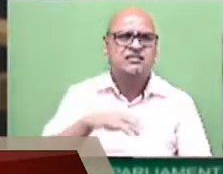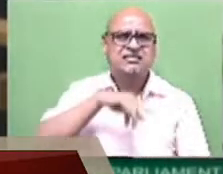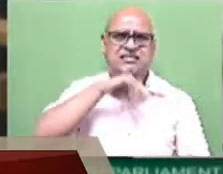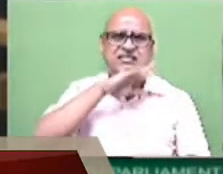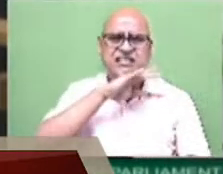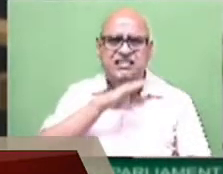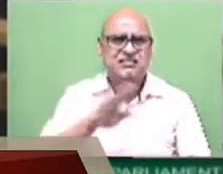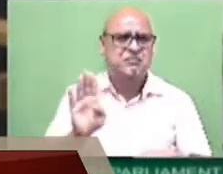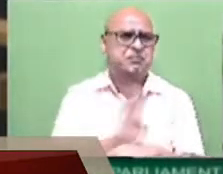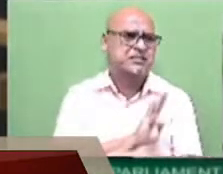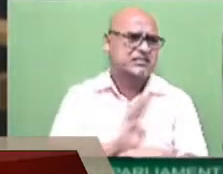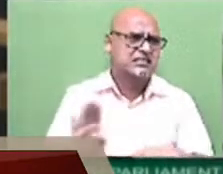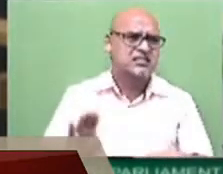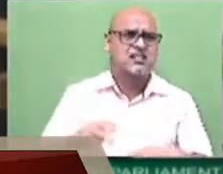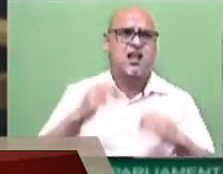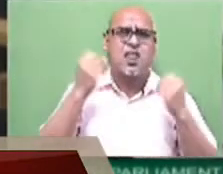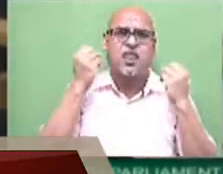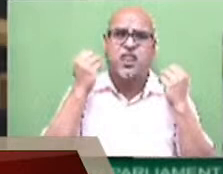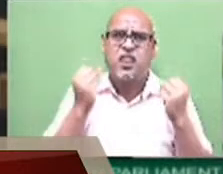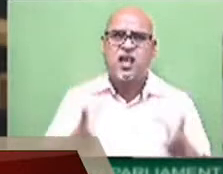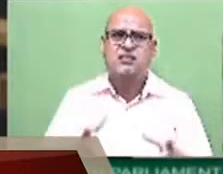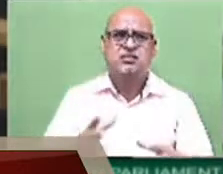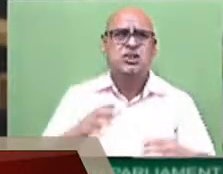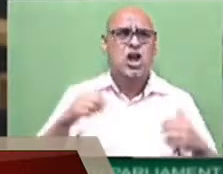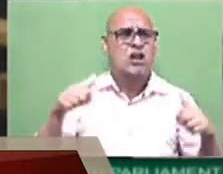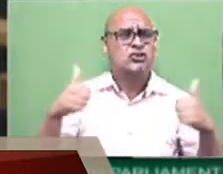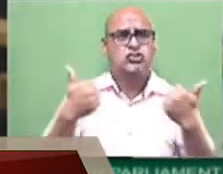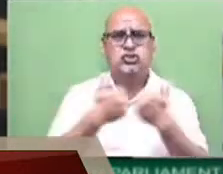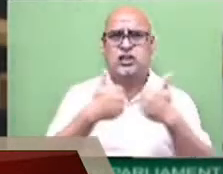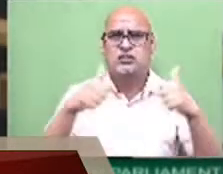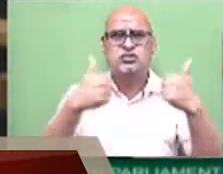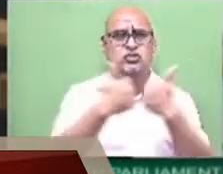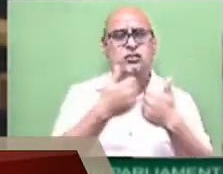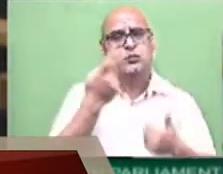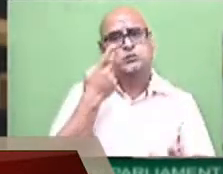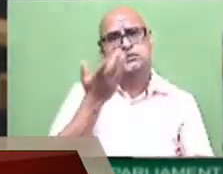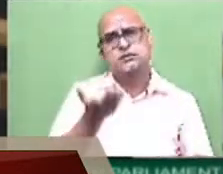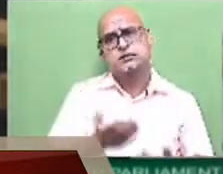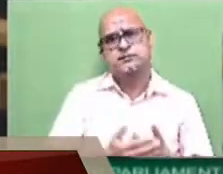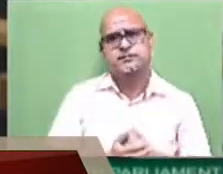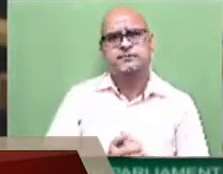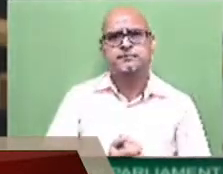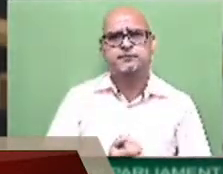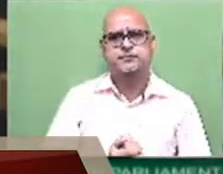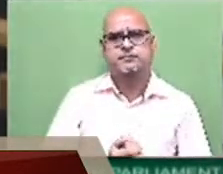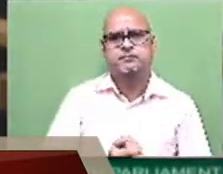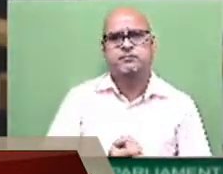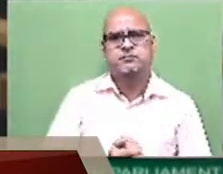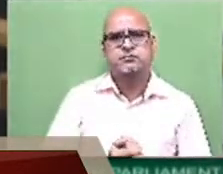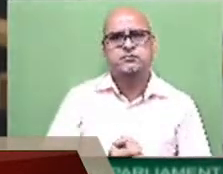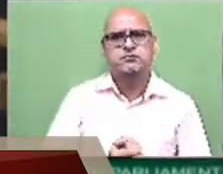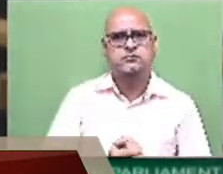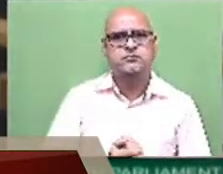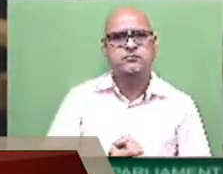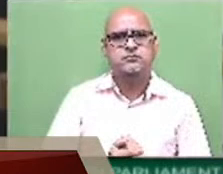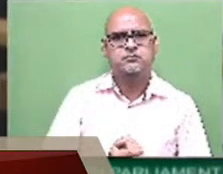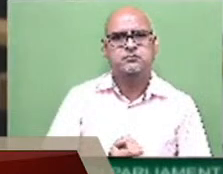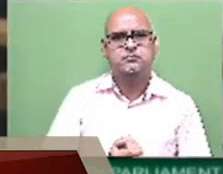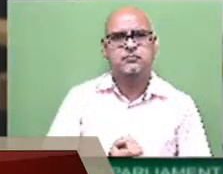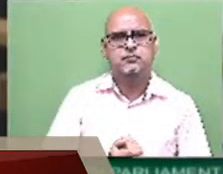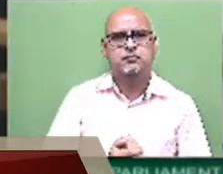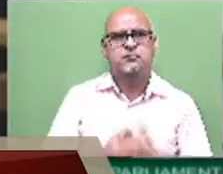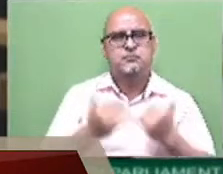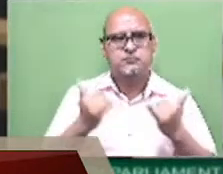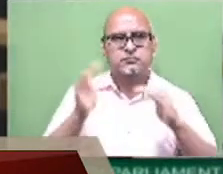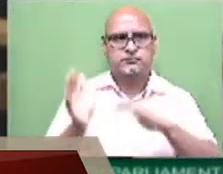particular piece of legislation. That is one of the issues in terms of the appeal. Now, there's